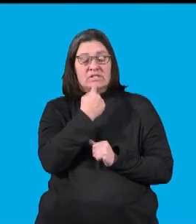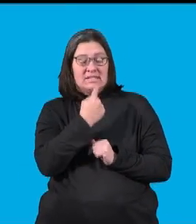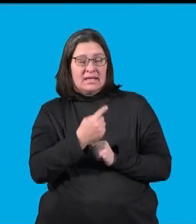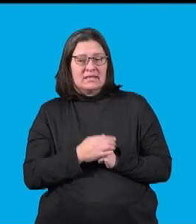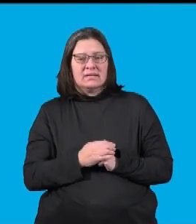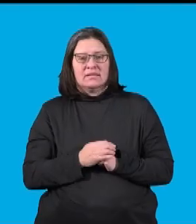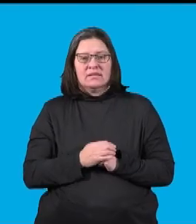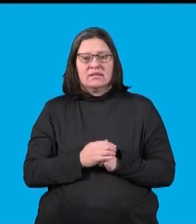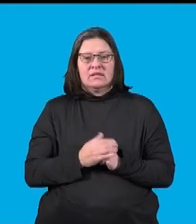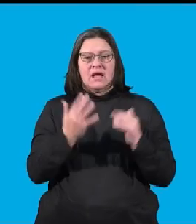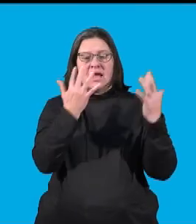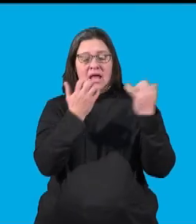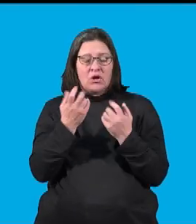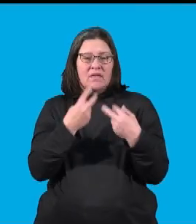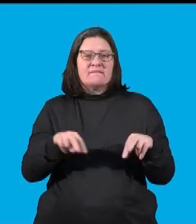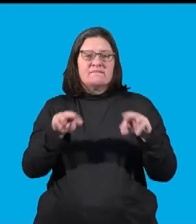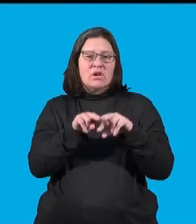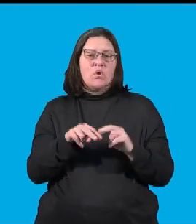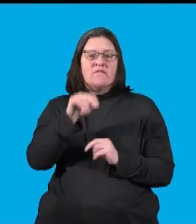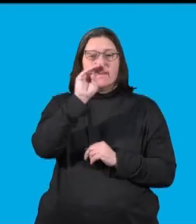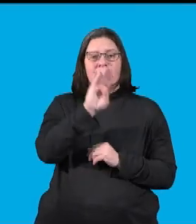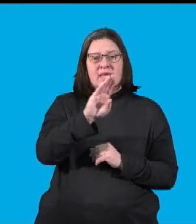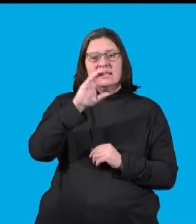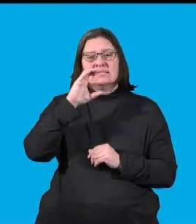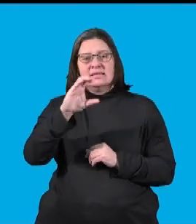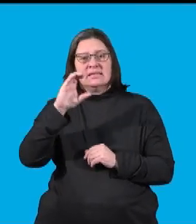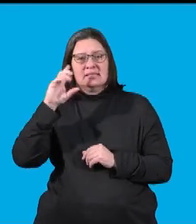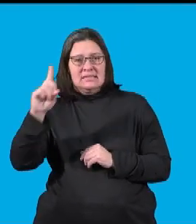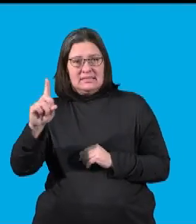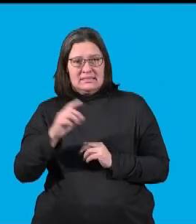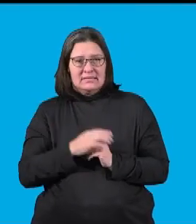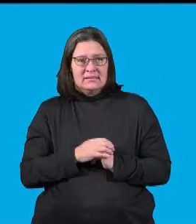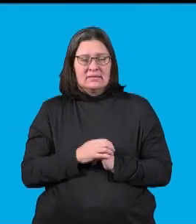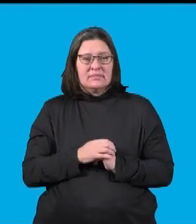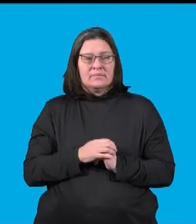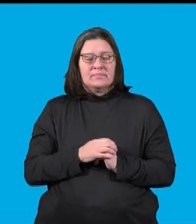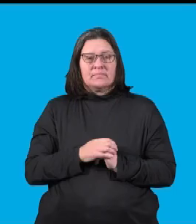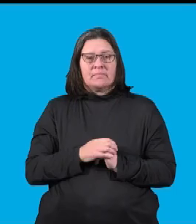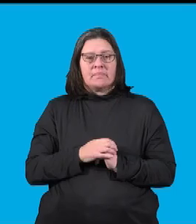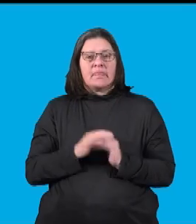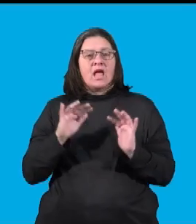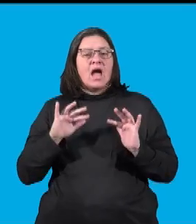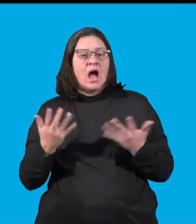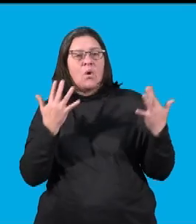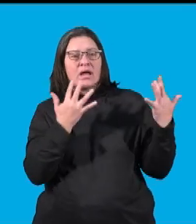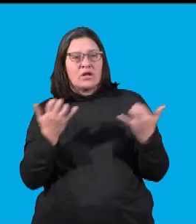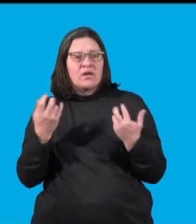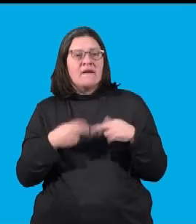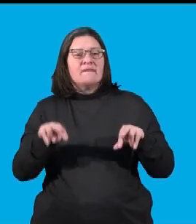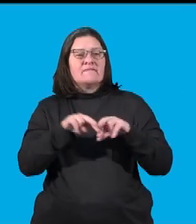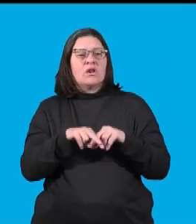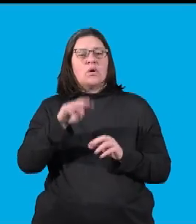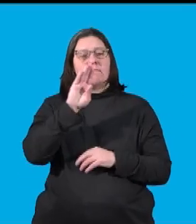So the first one says, calculate the values of b, c, and d. Okay, so how